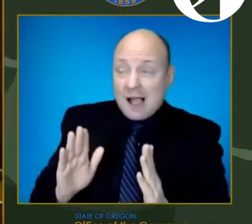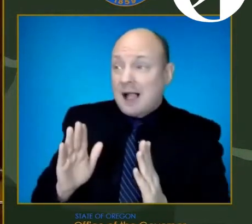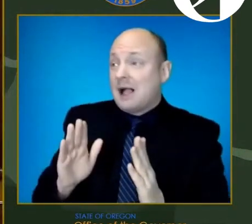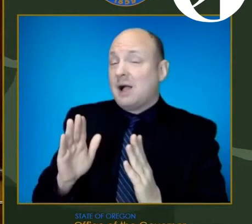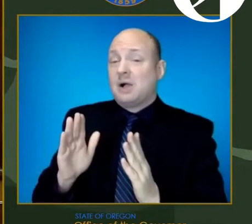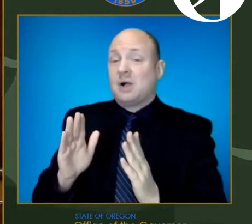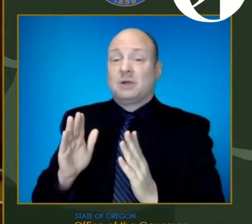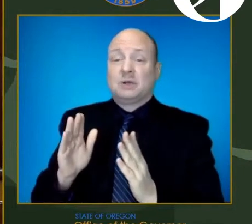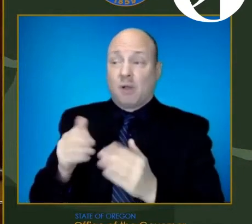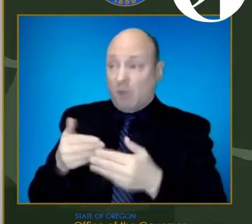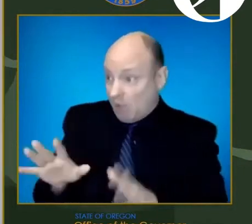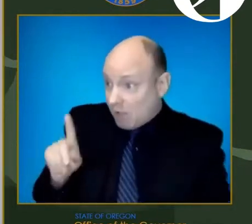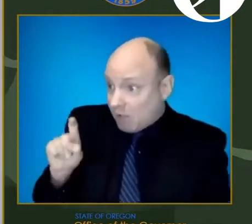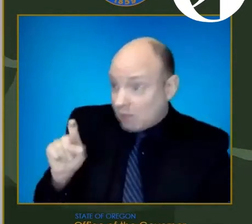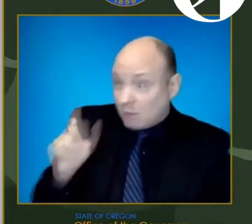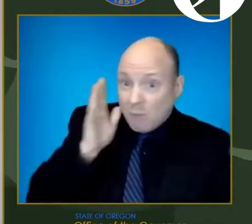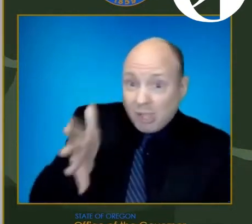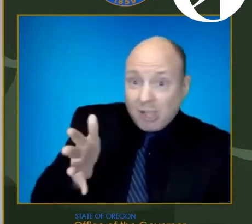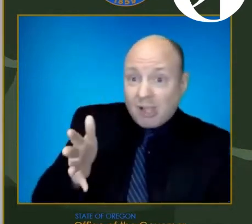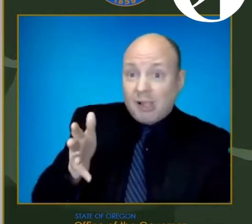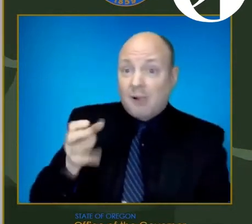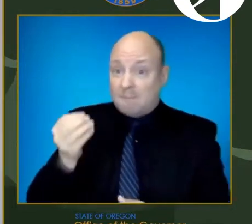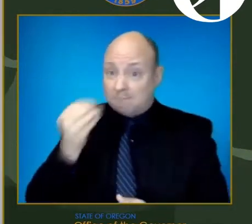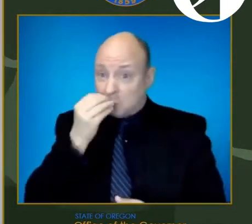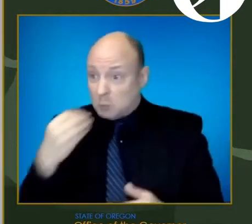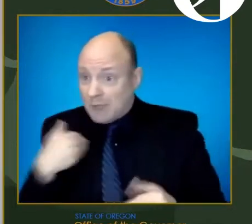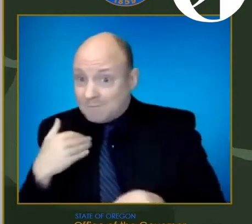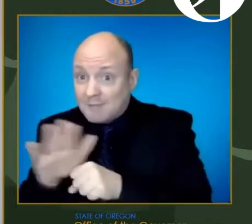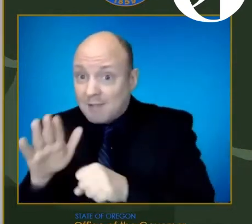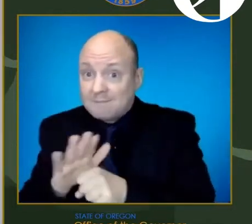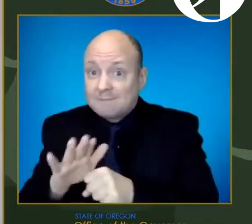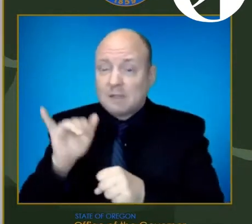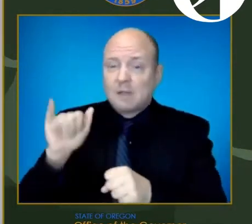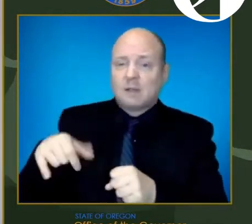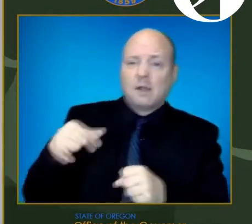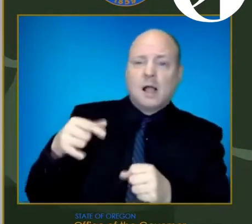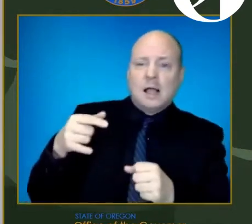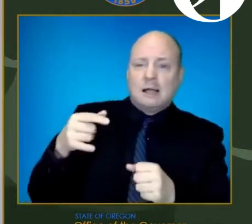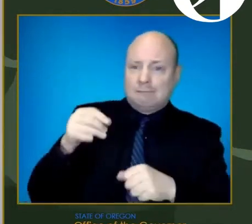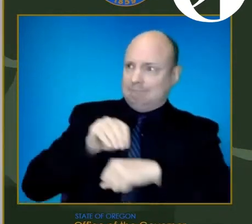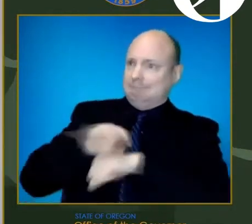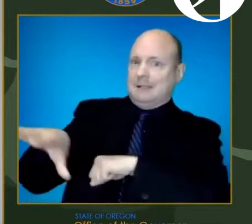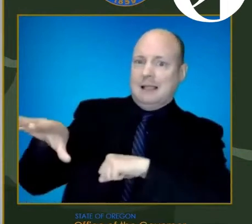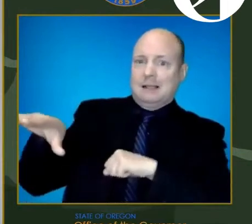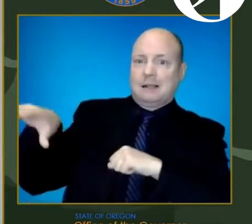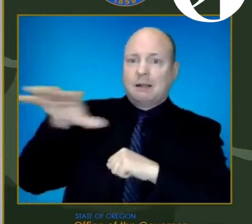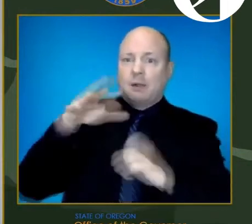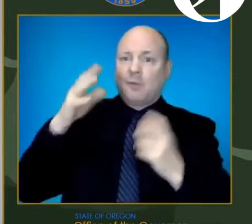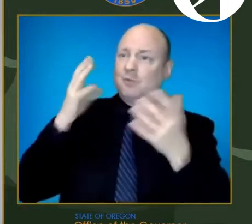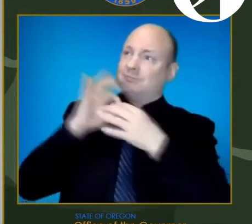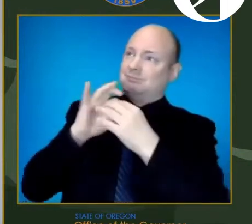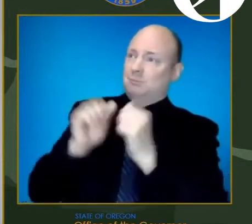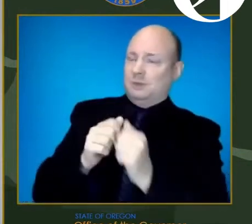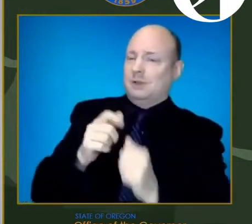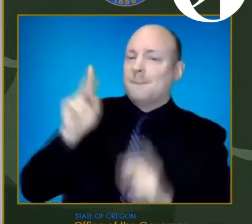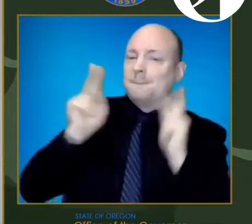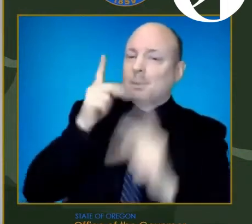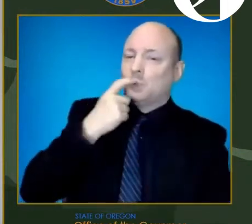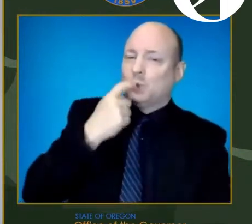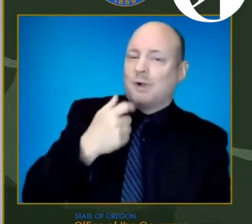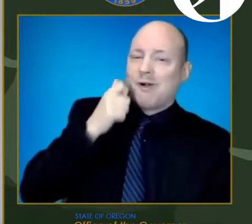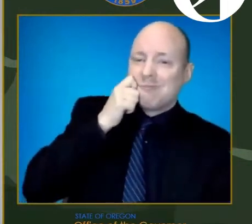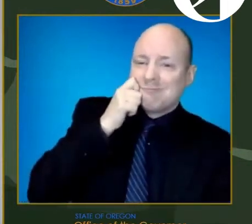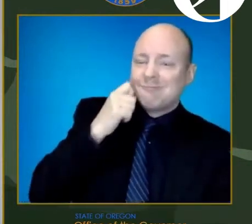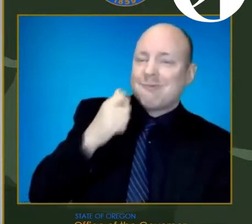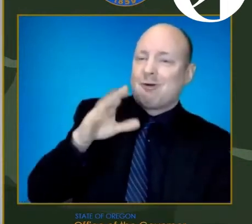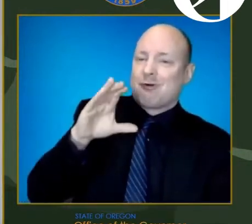this is disproportionately affecting, you know, families of color. There has been a lot of challenges with distance